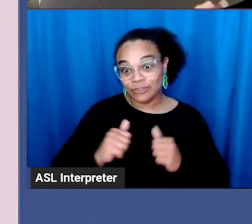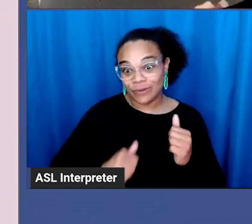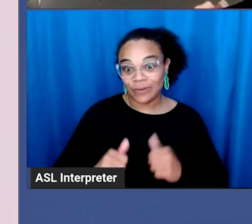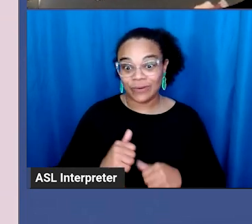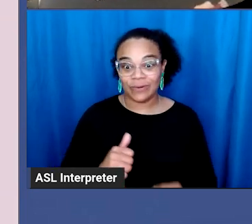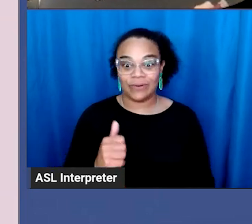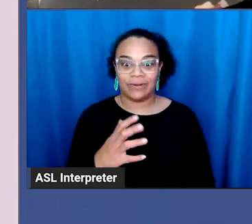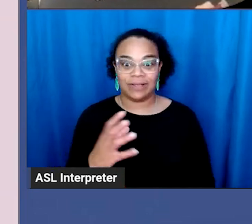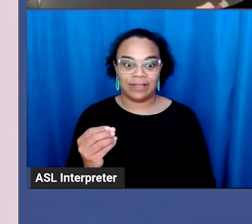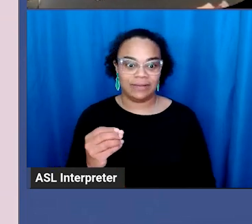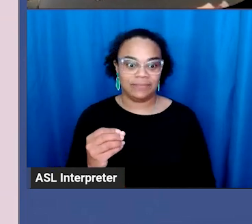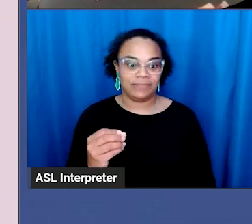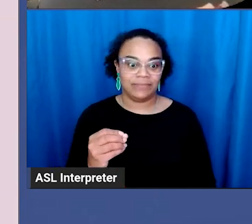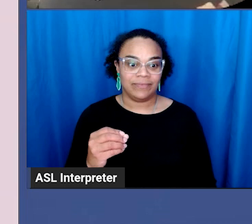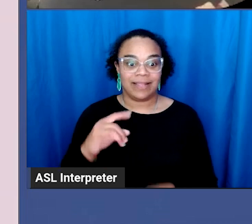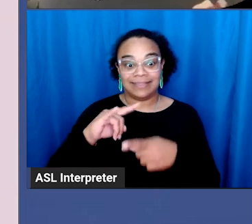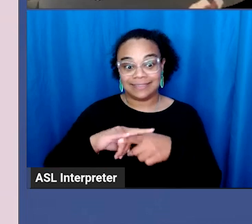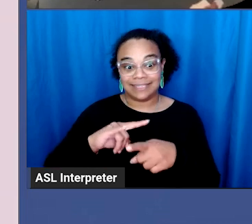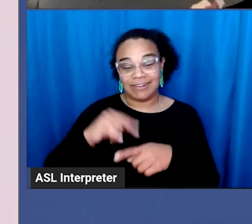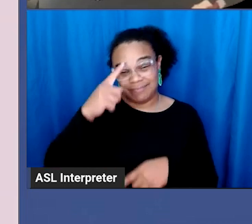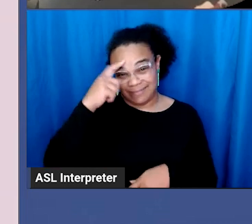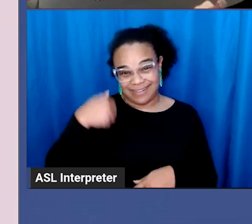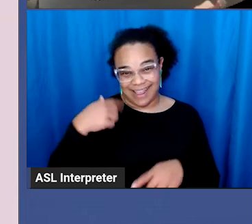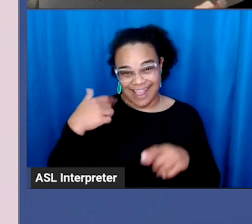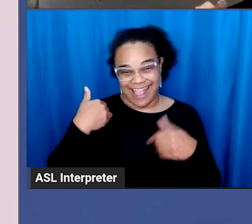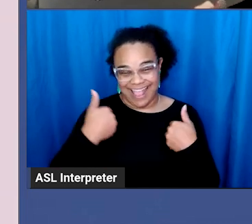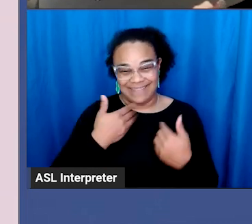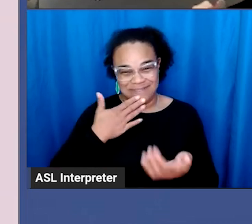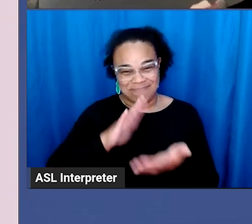And then the cigarette, because I have a bad habit.